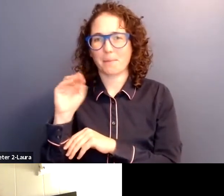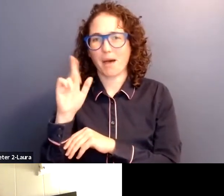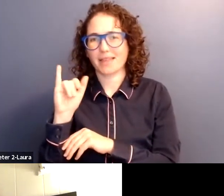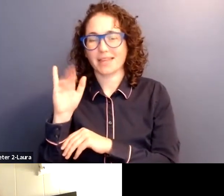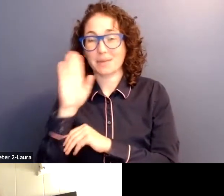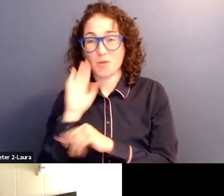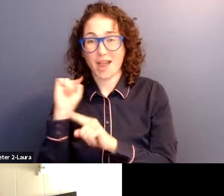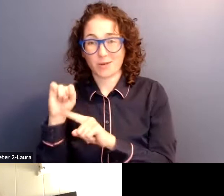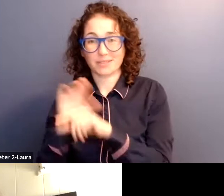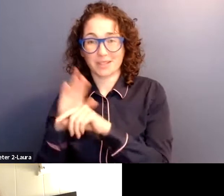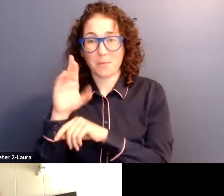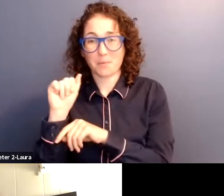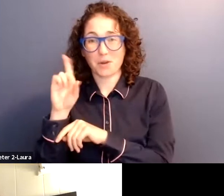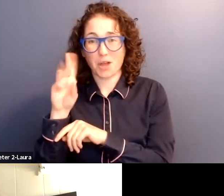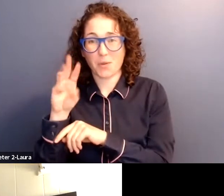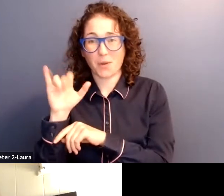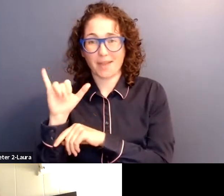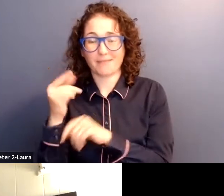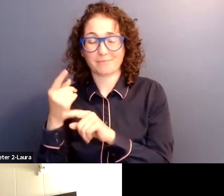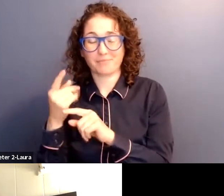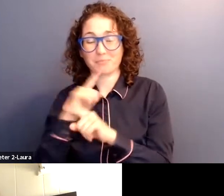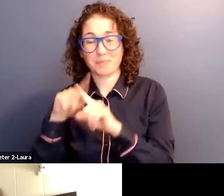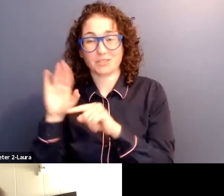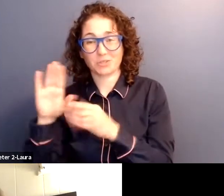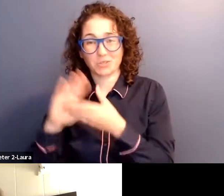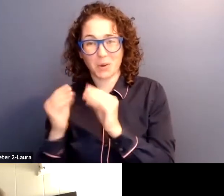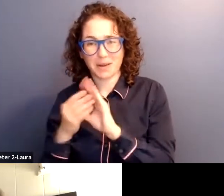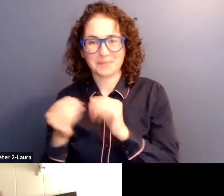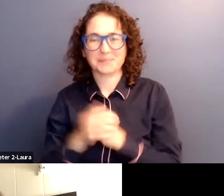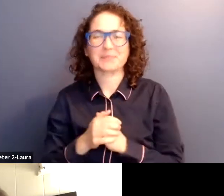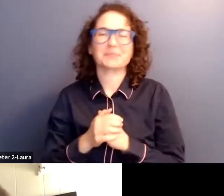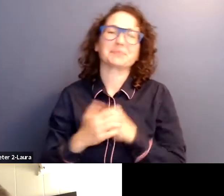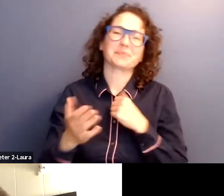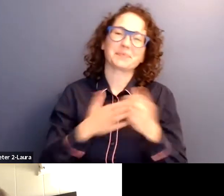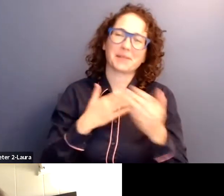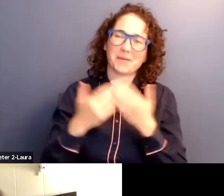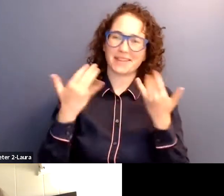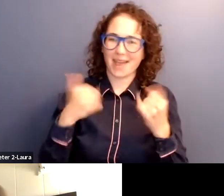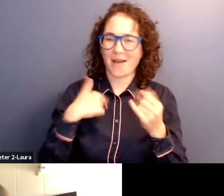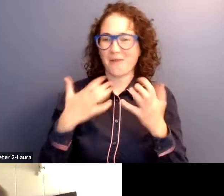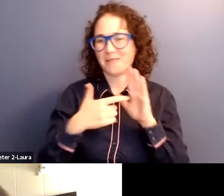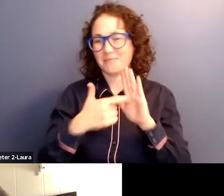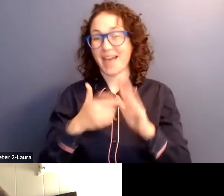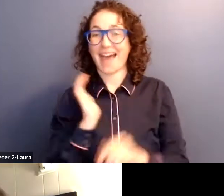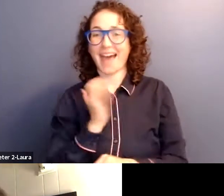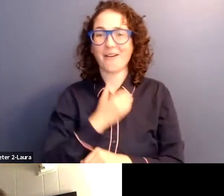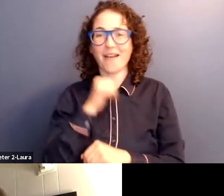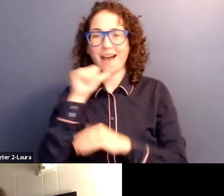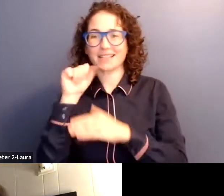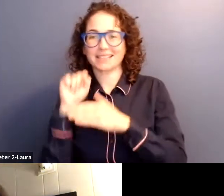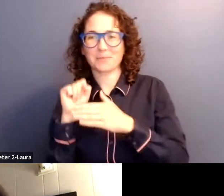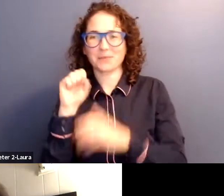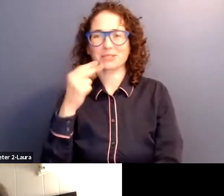on Molly's life story. So I just want to now present to you our unsinkable